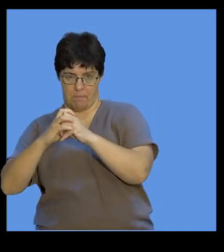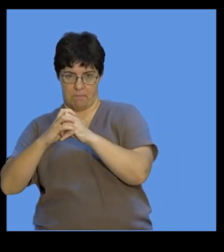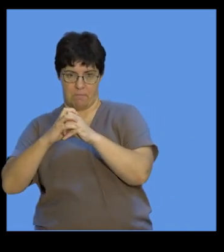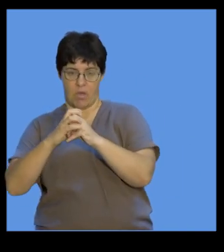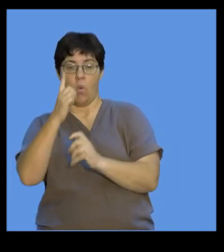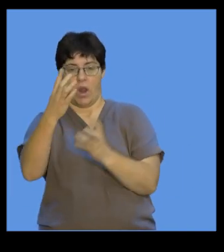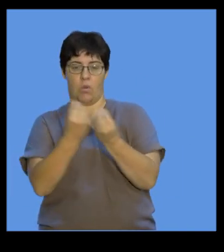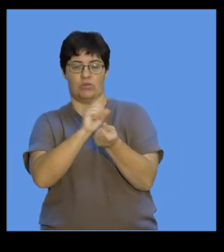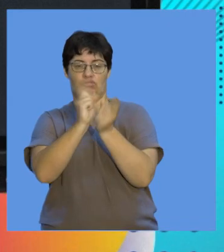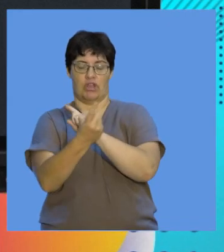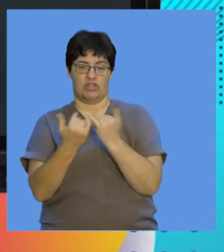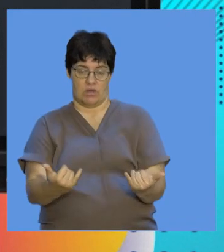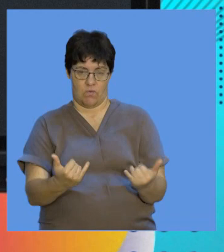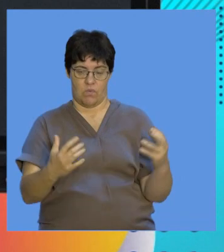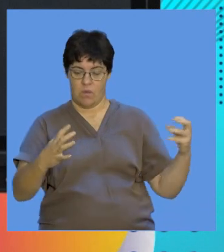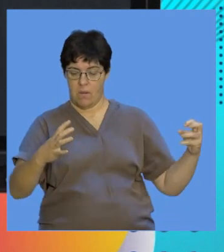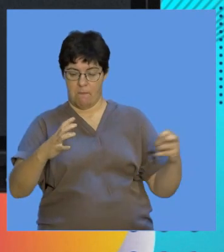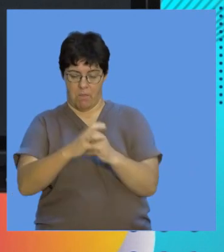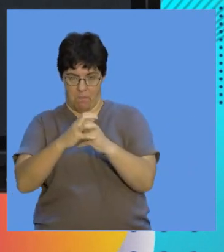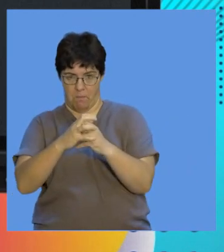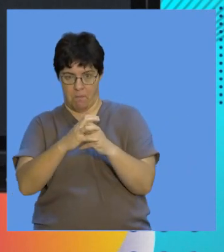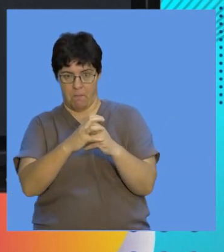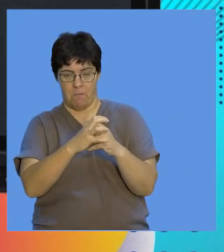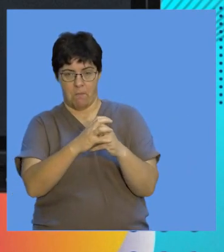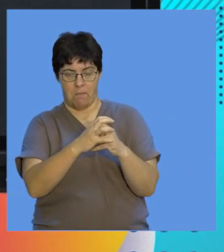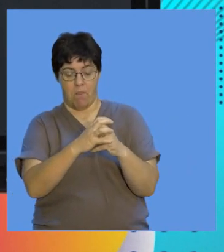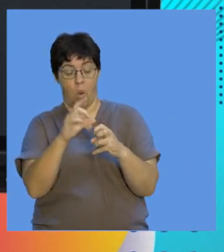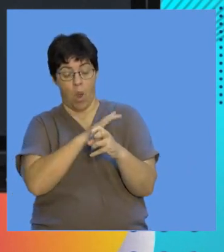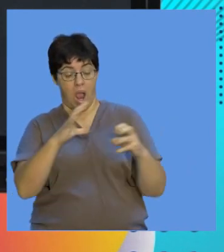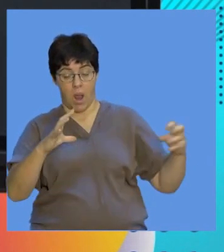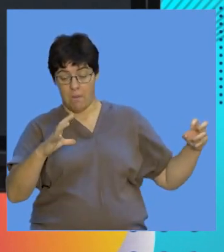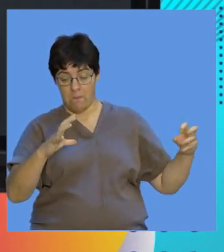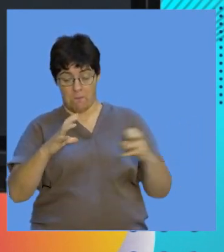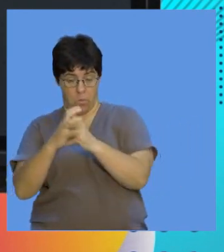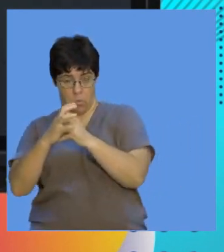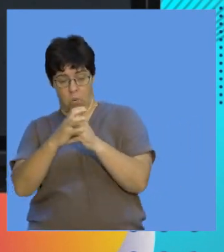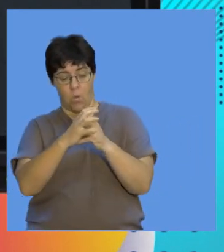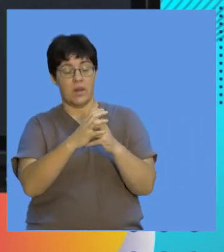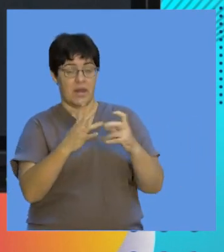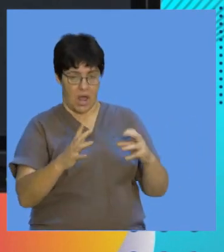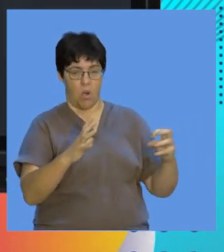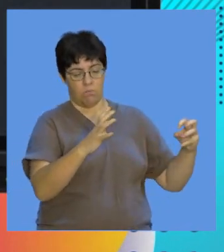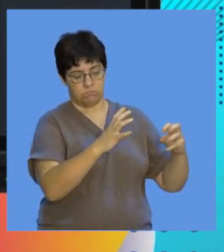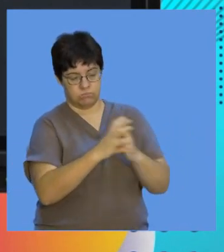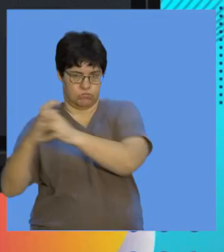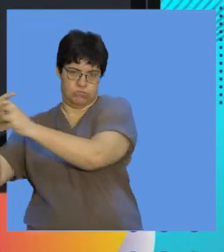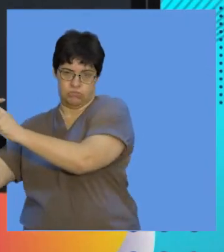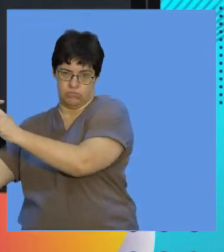object. So the ball goes in the container, and because the ball was moving, the container and the ball move